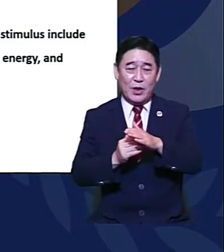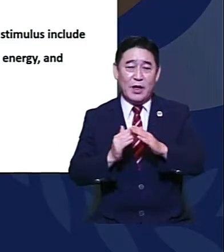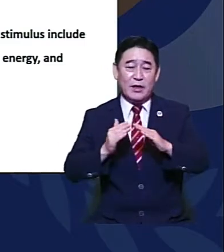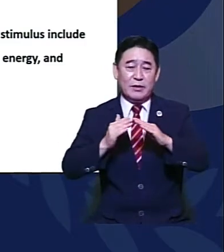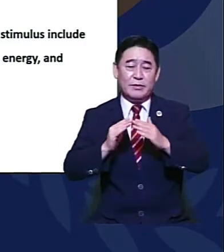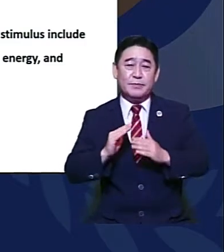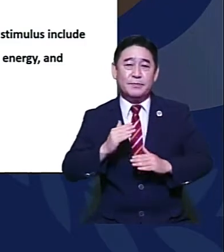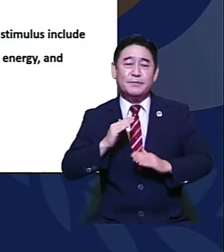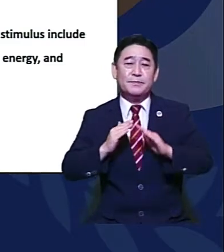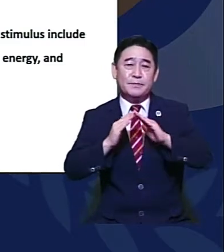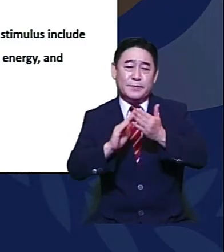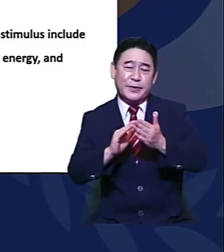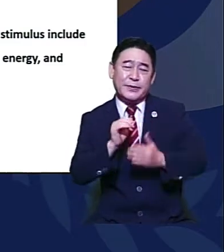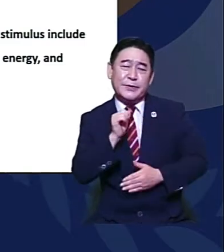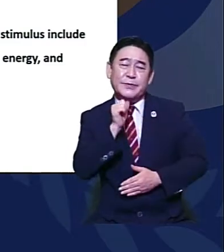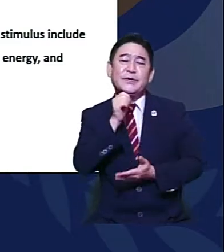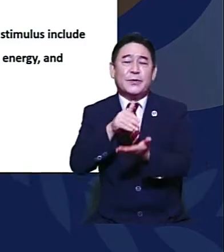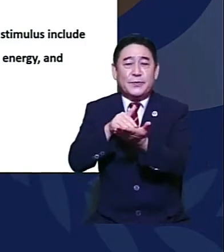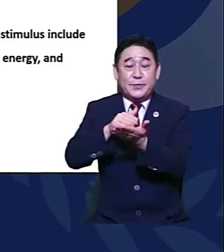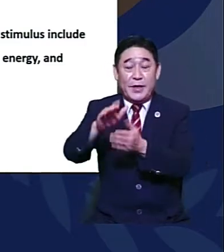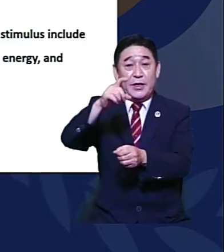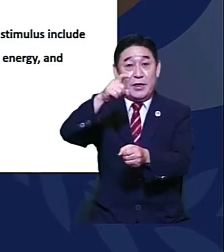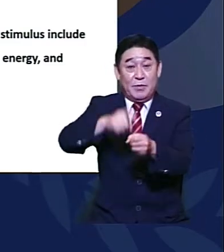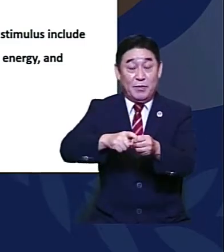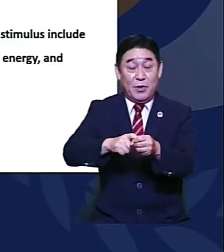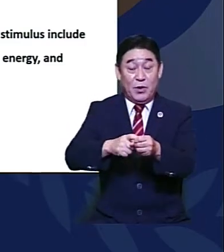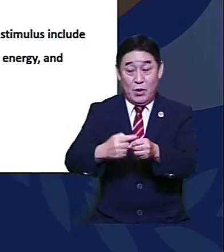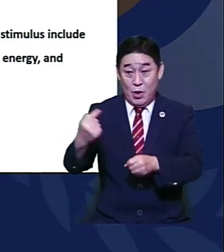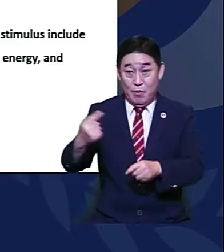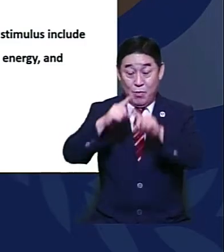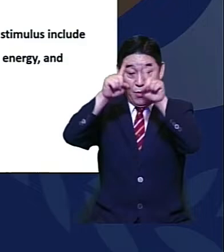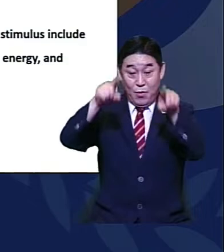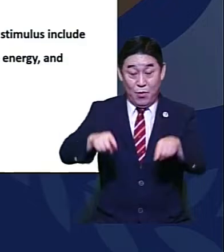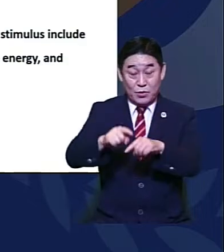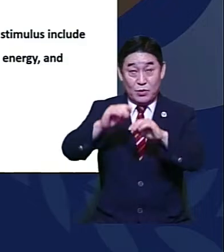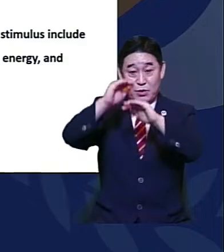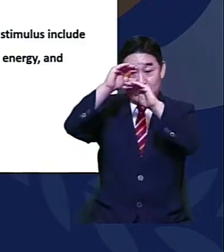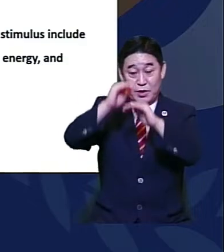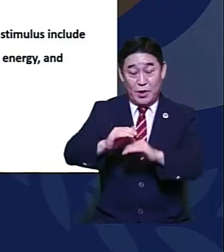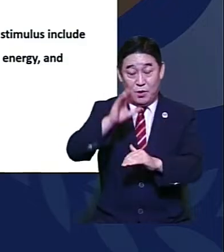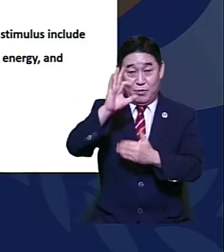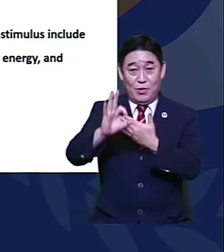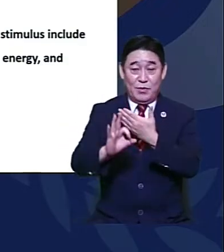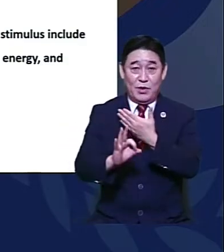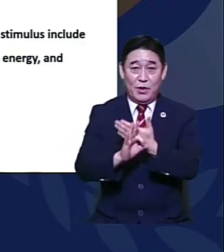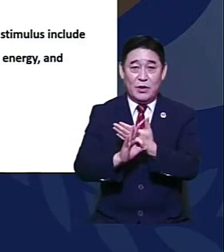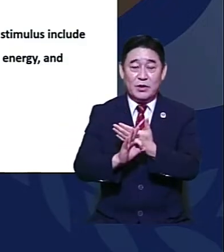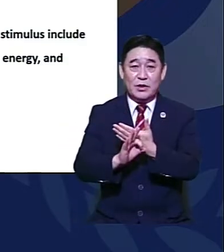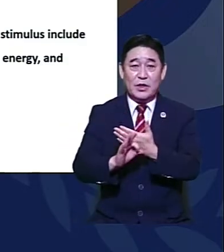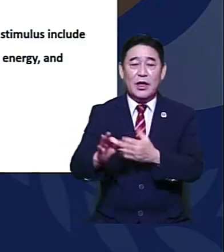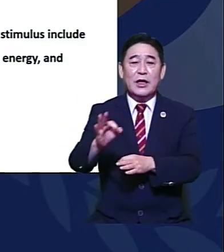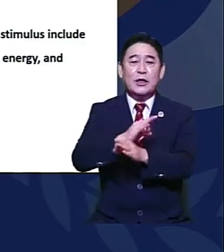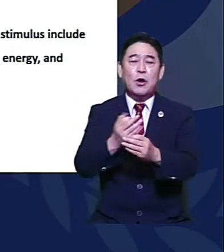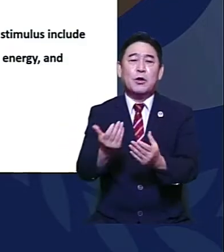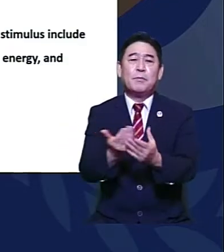report, highlighted sectors for recommended fiscal stimulus